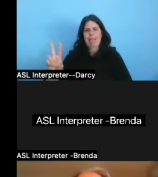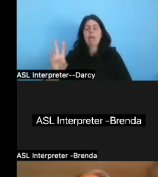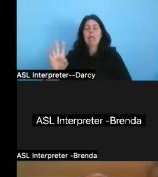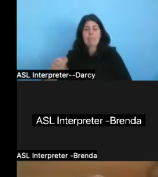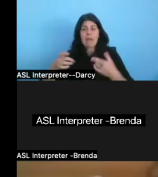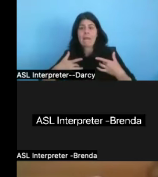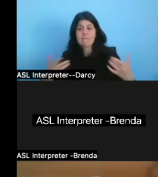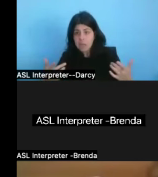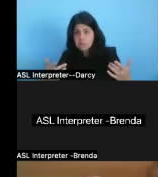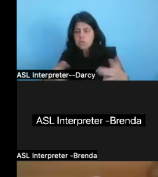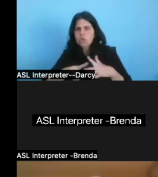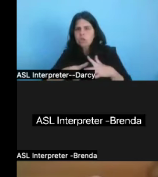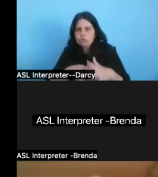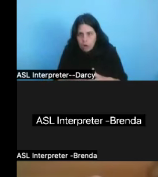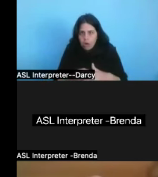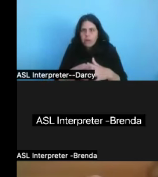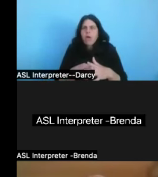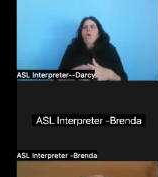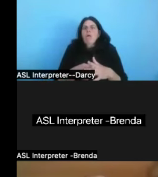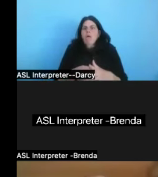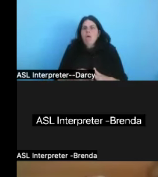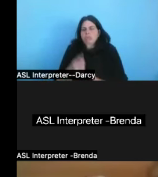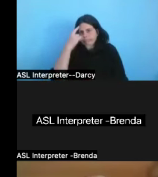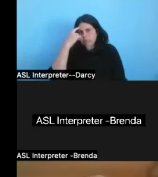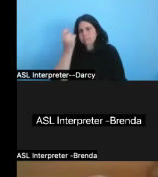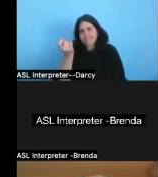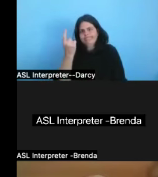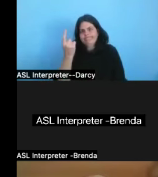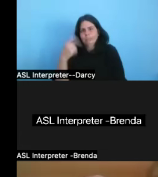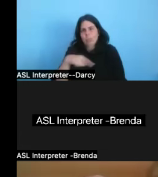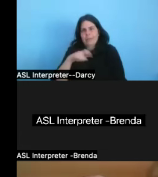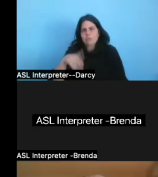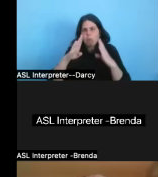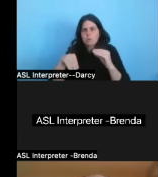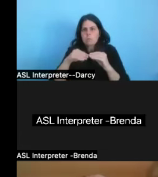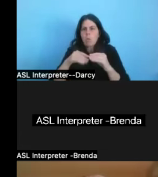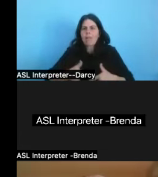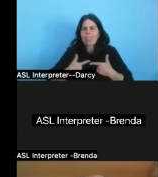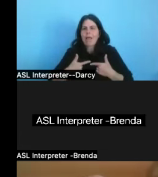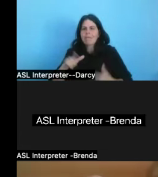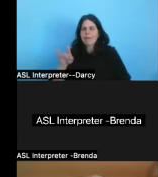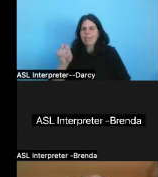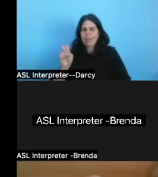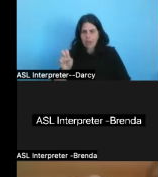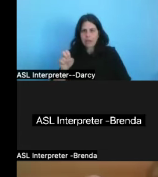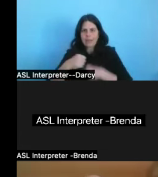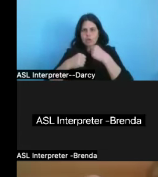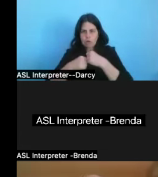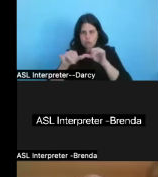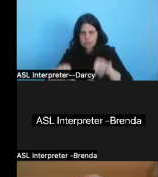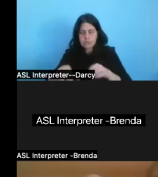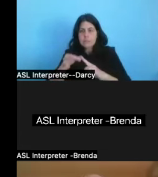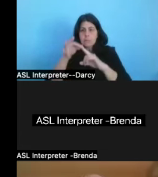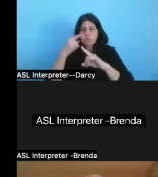prompted the understanding that we need to focus more on lifelines, infrastructure systems, especially in earthquakes, but